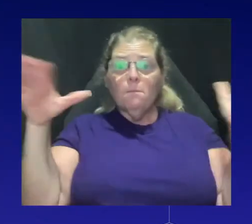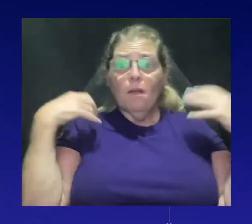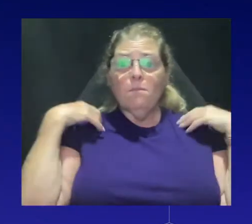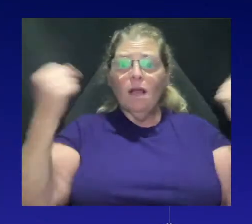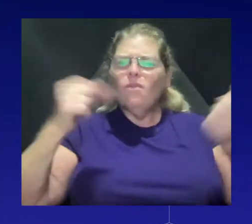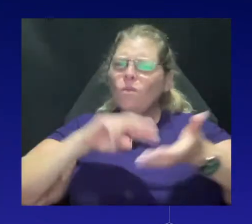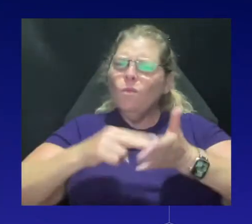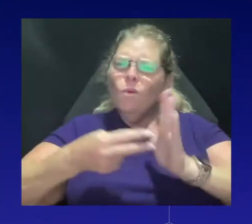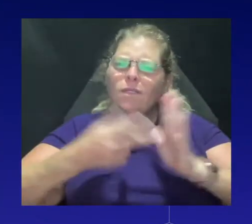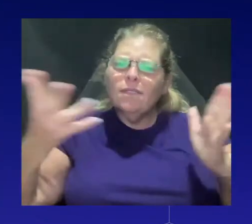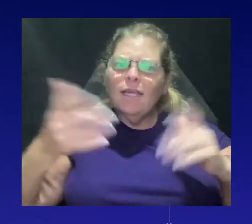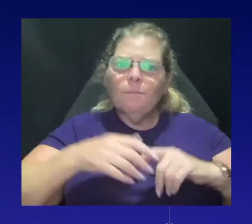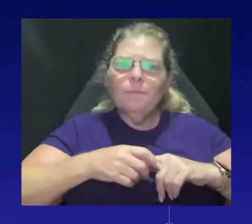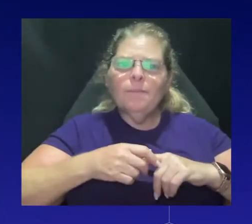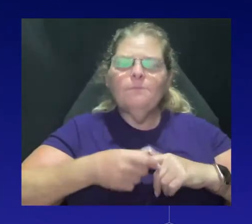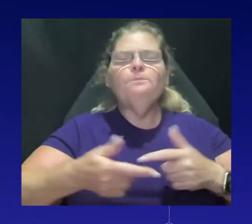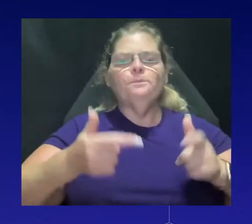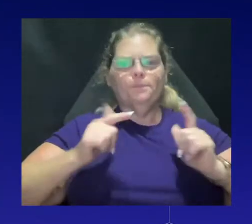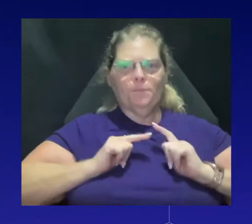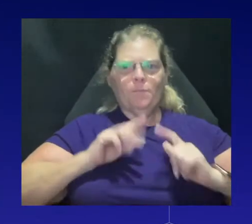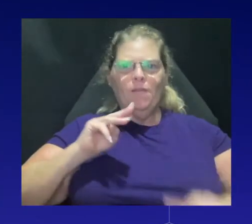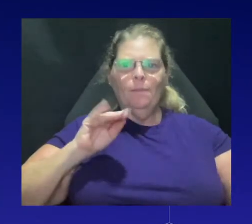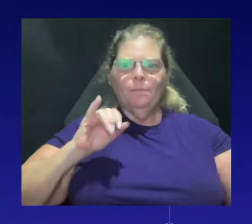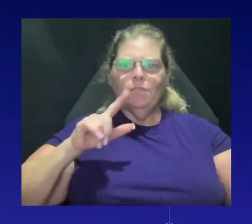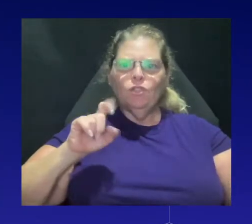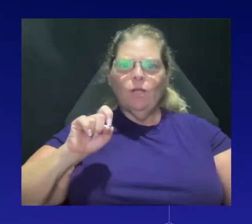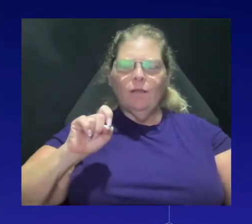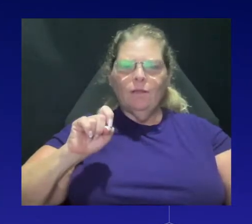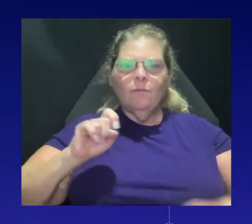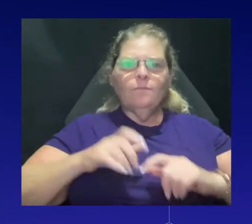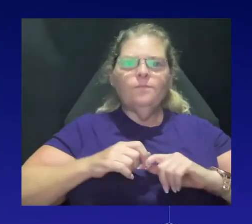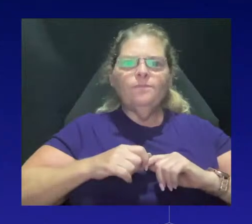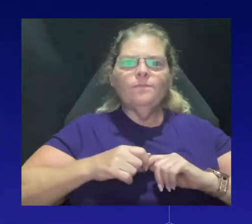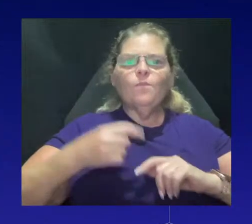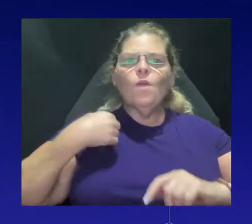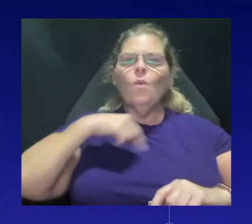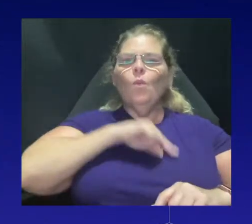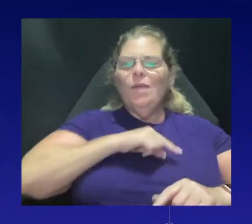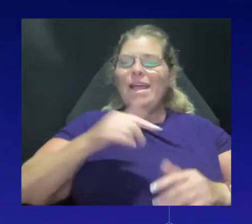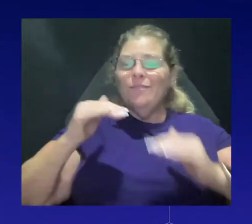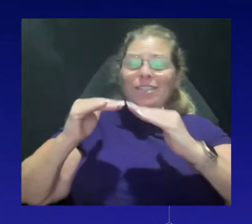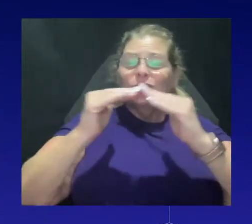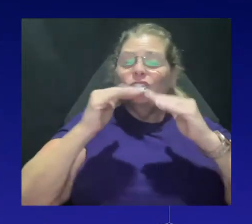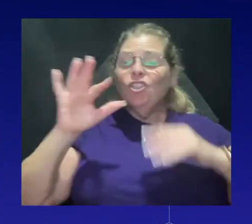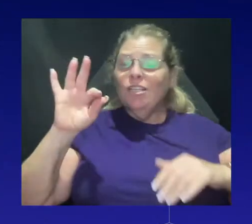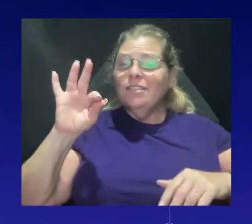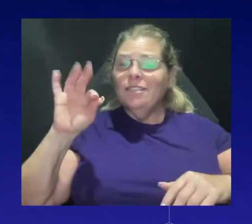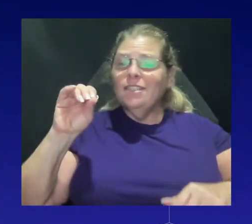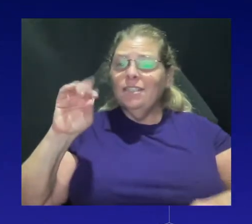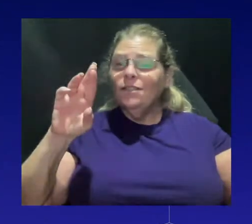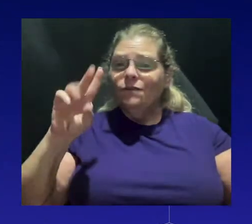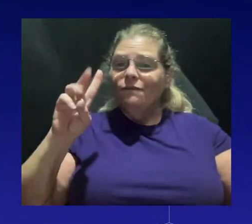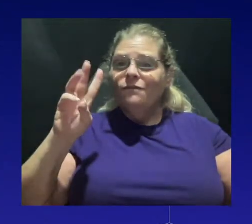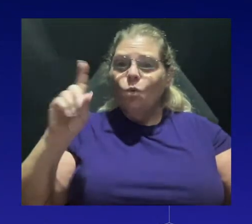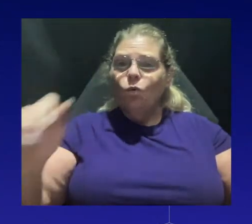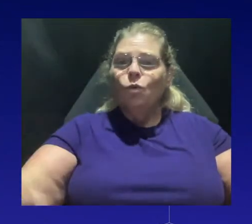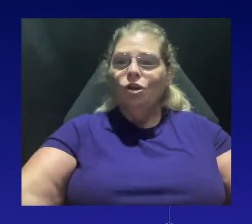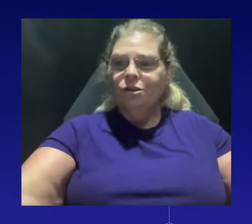The good news is we have this Justice 40 initiative. And in the great state of Delaware, I want to lift